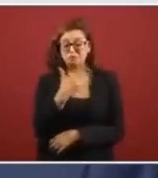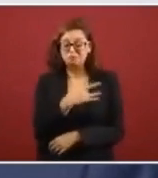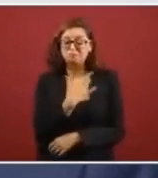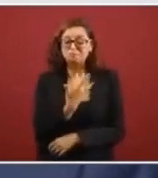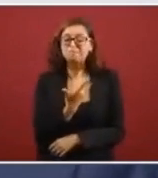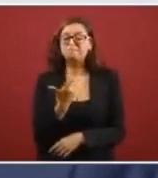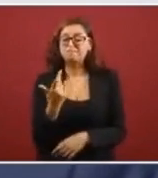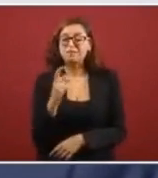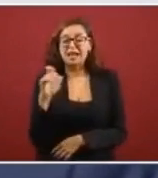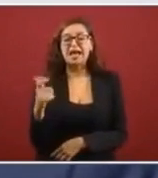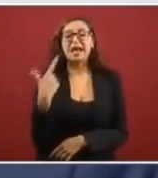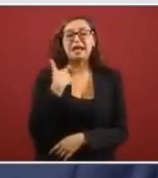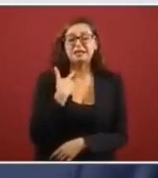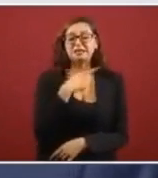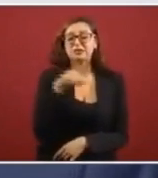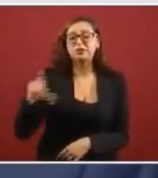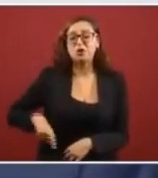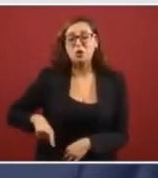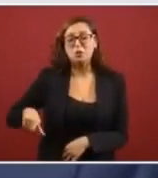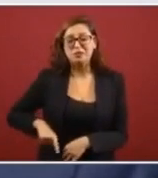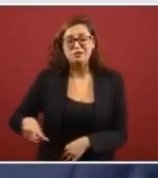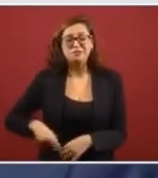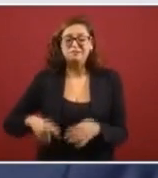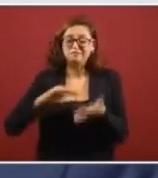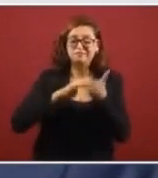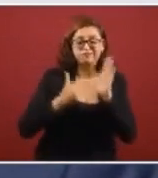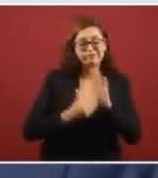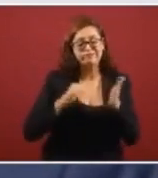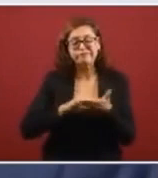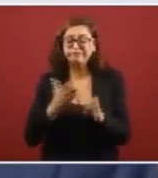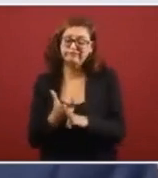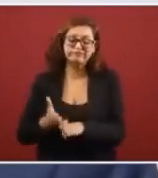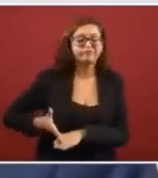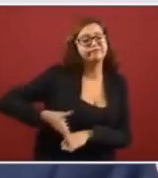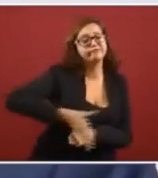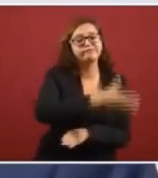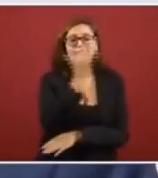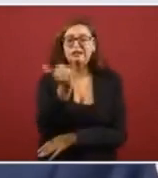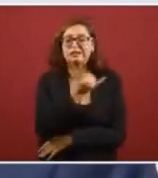due to the bad strategy that was applied